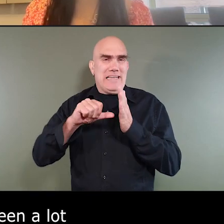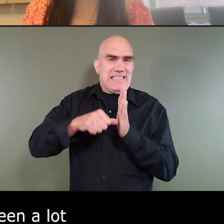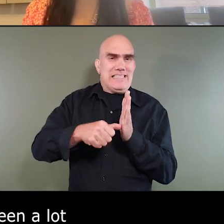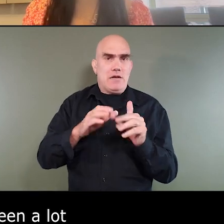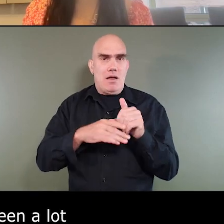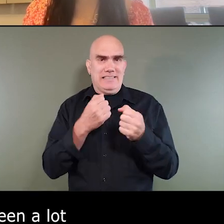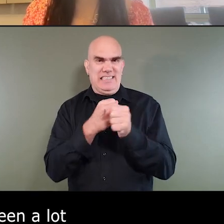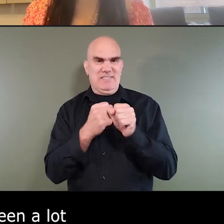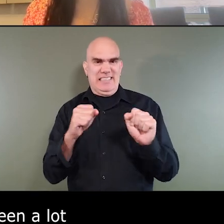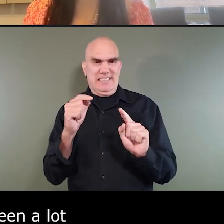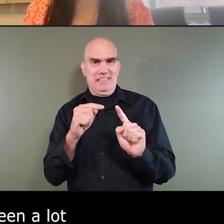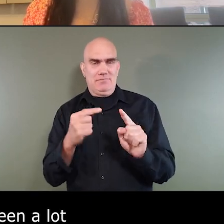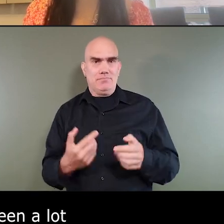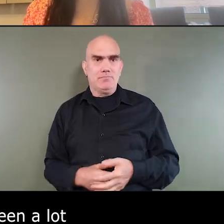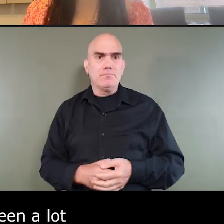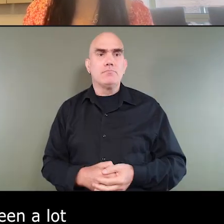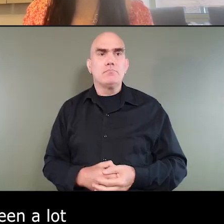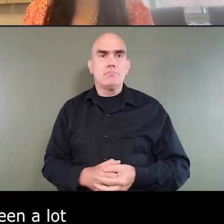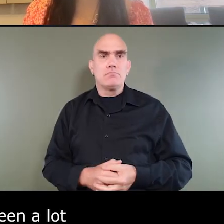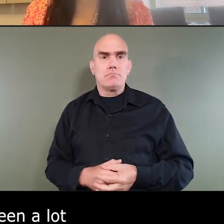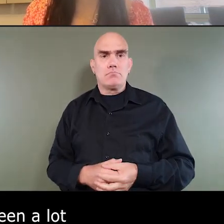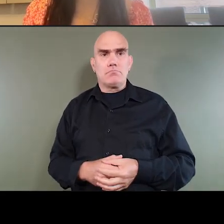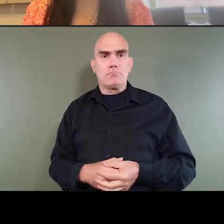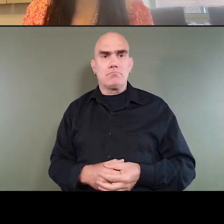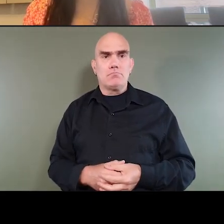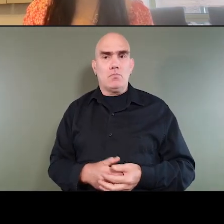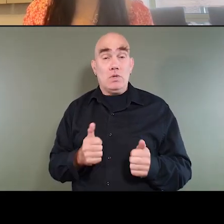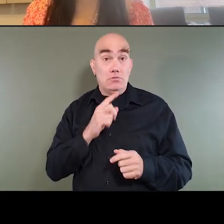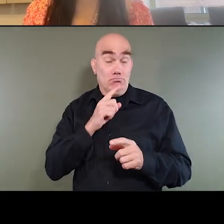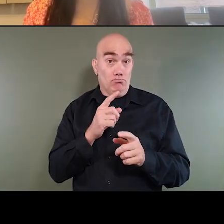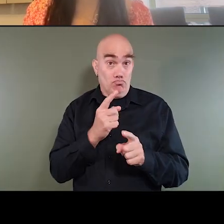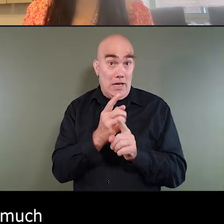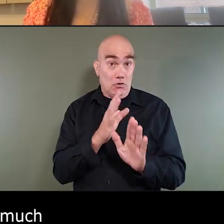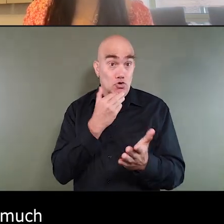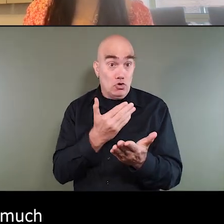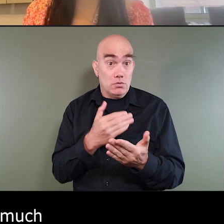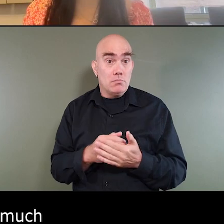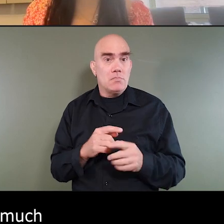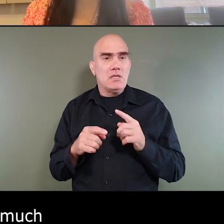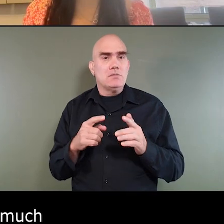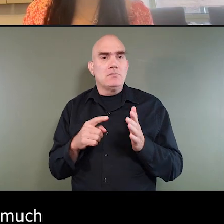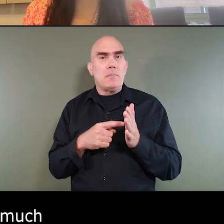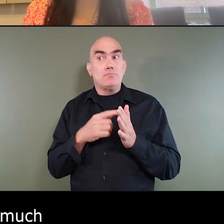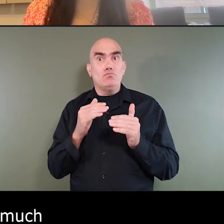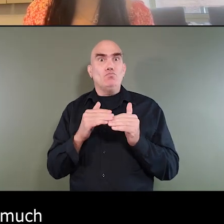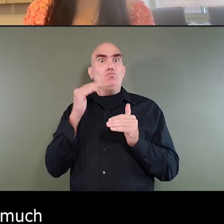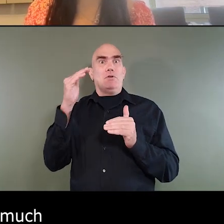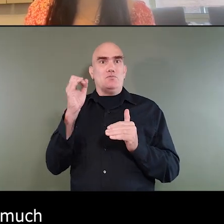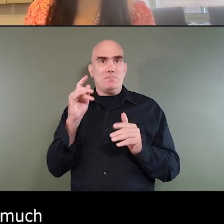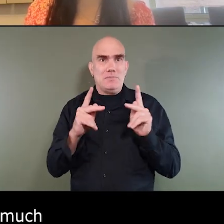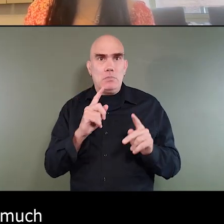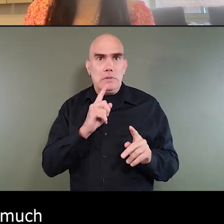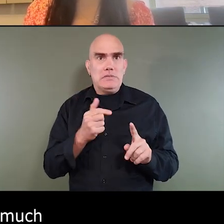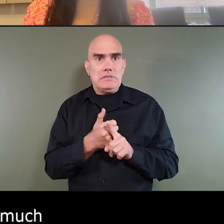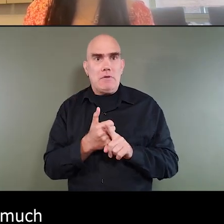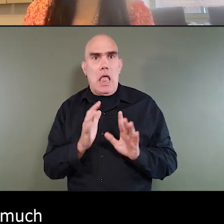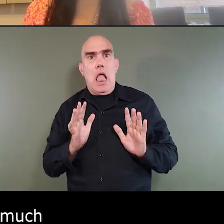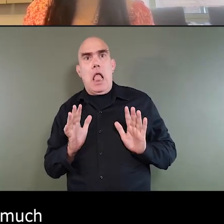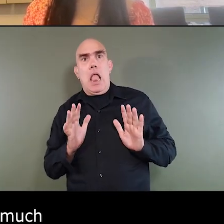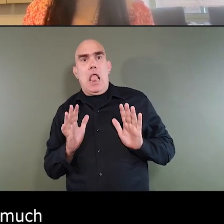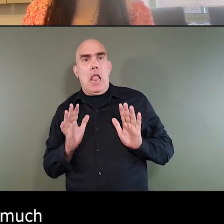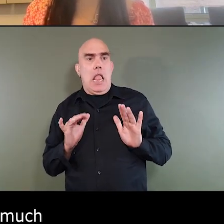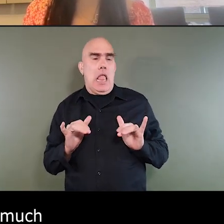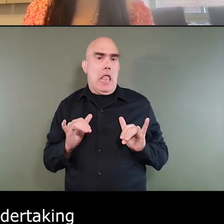of emphasis placed on safety, which is correct, but sometimes so much so that folks